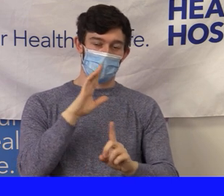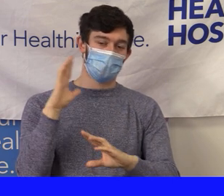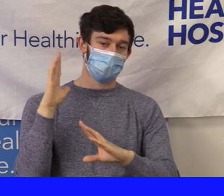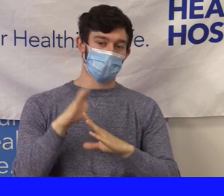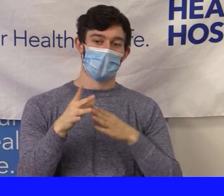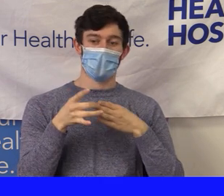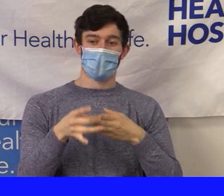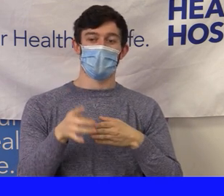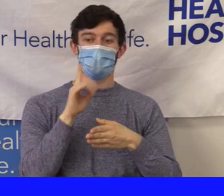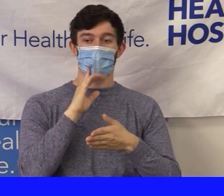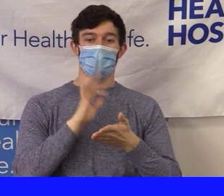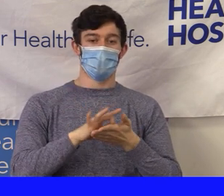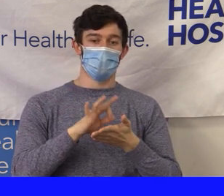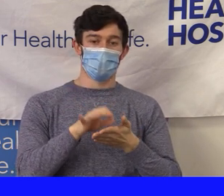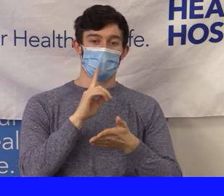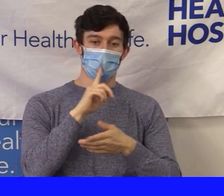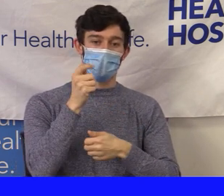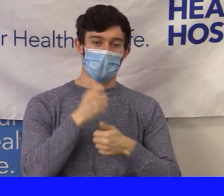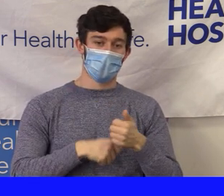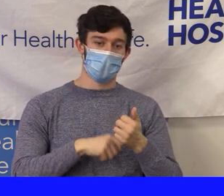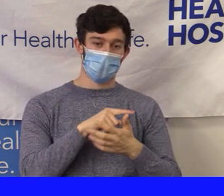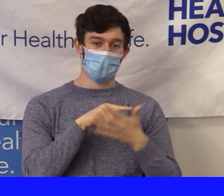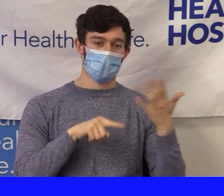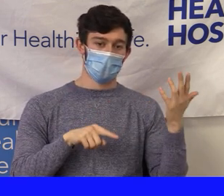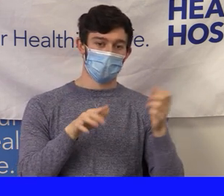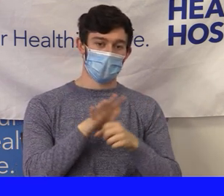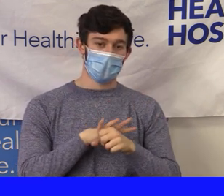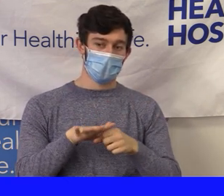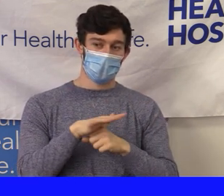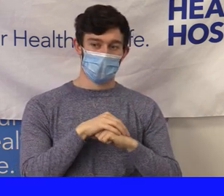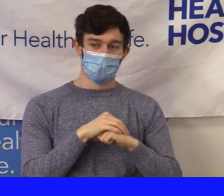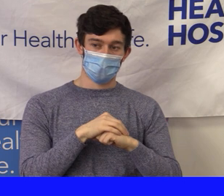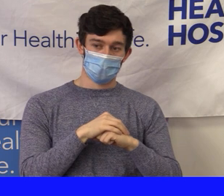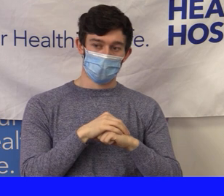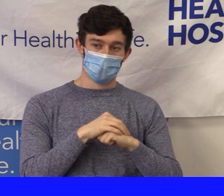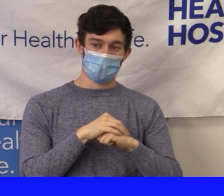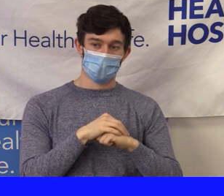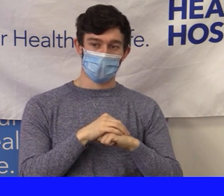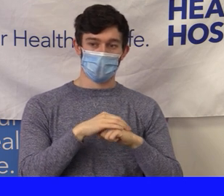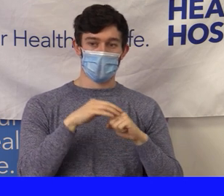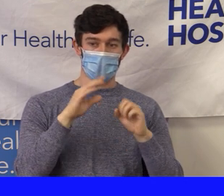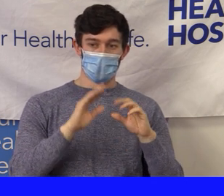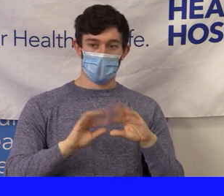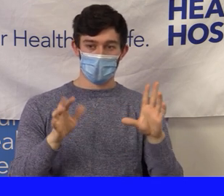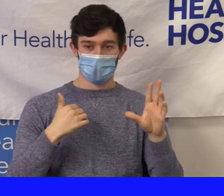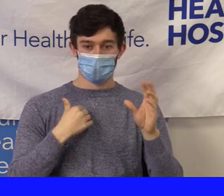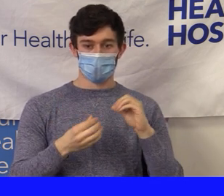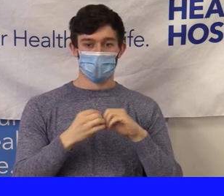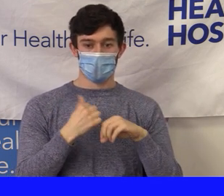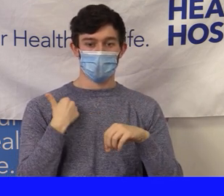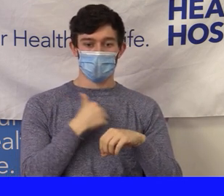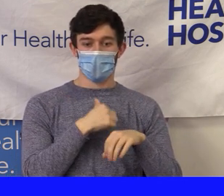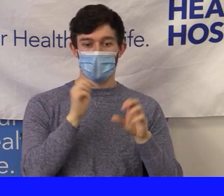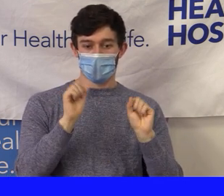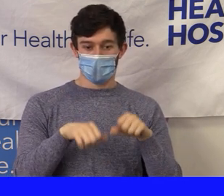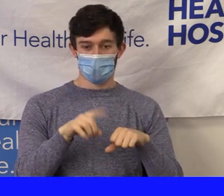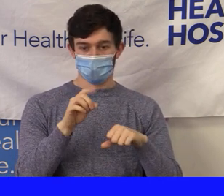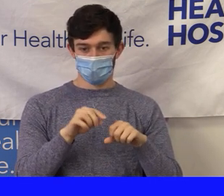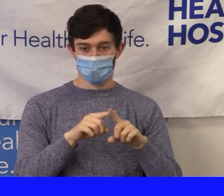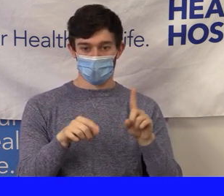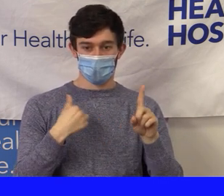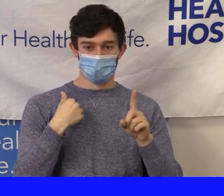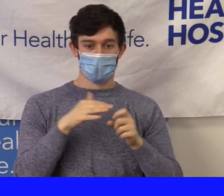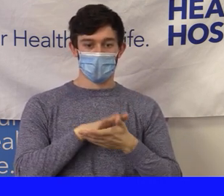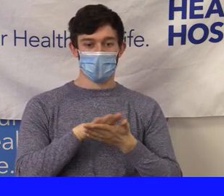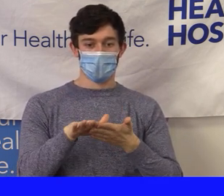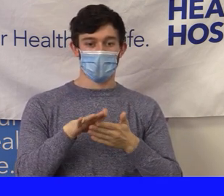cleanliness score in each of the facilities. It, you know, clearly there's more we can do, but it's a nice